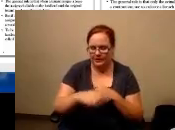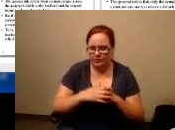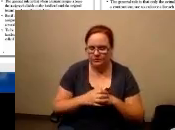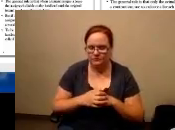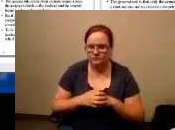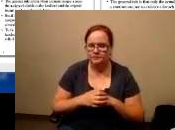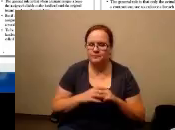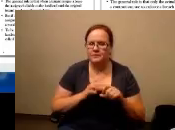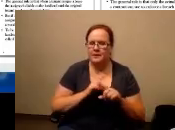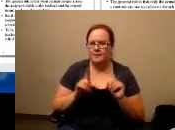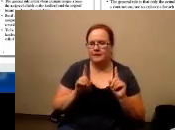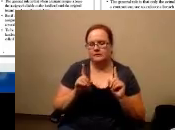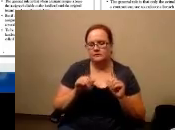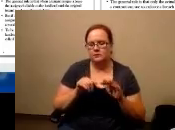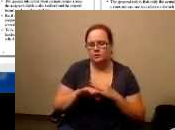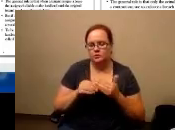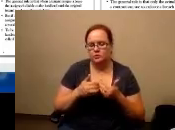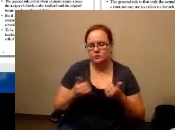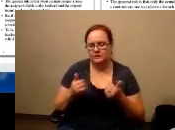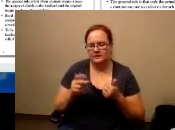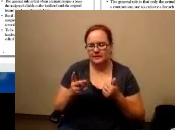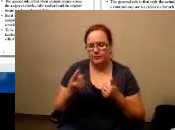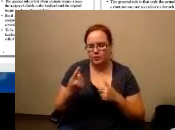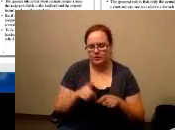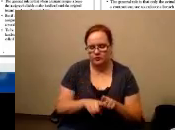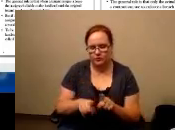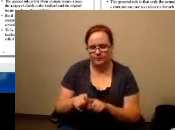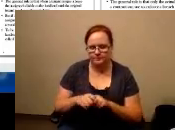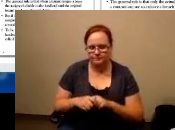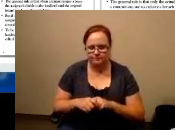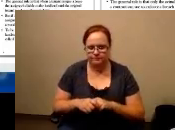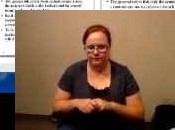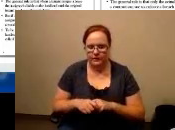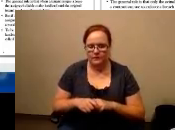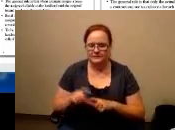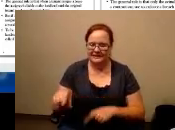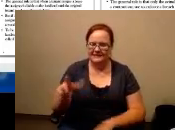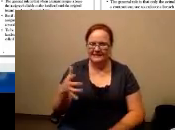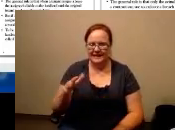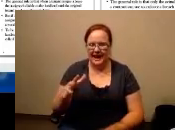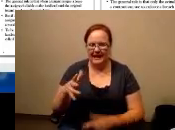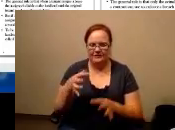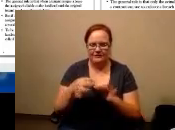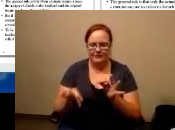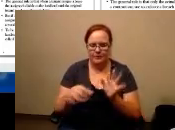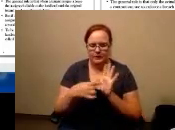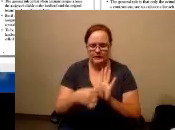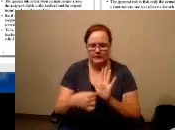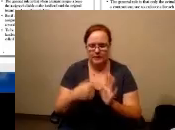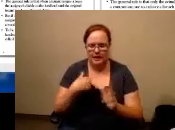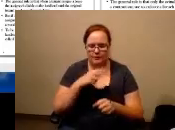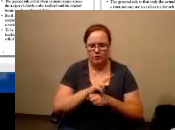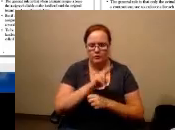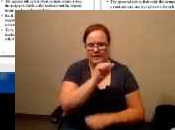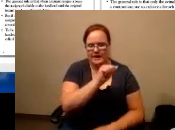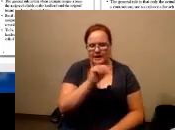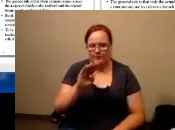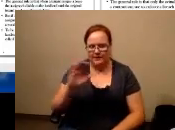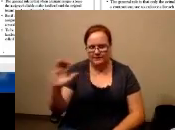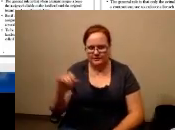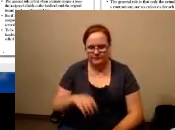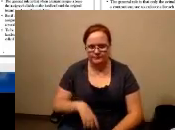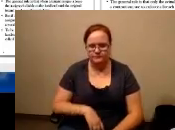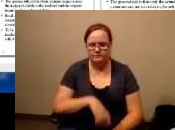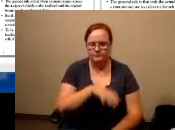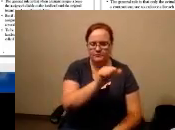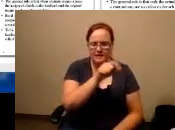a separate lease. Okay. Here's the relatively simple example. I'll use A, B, and C. A